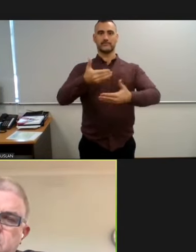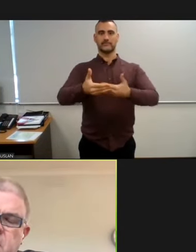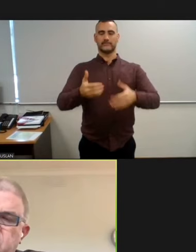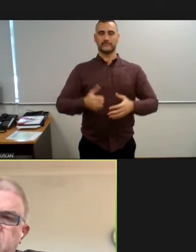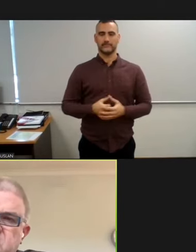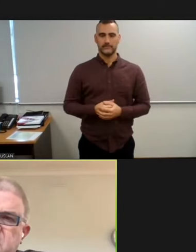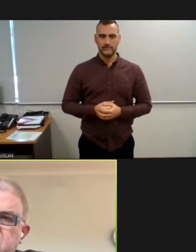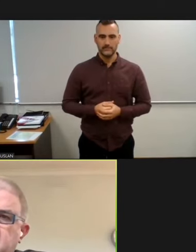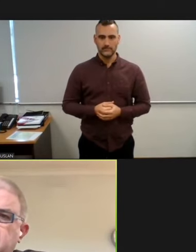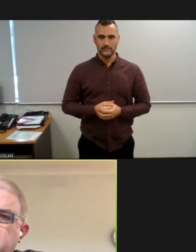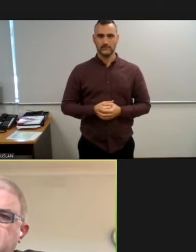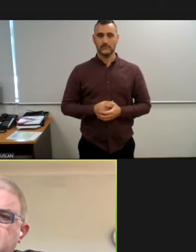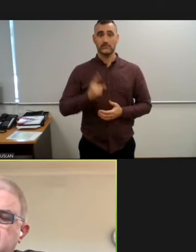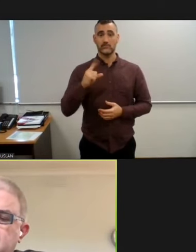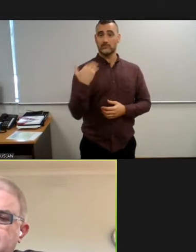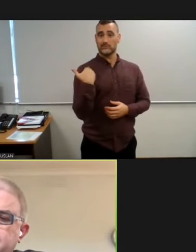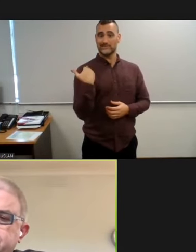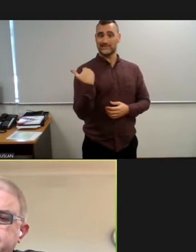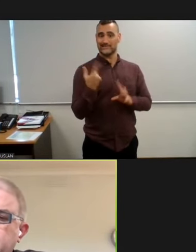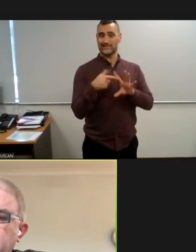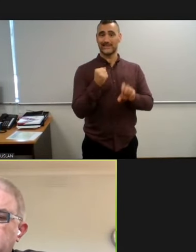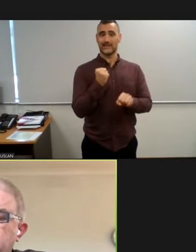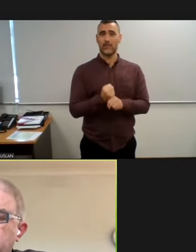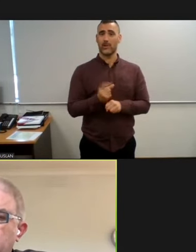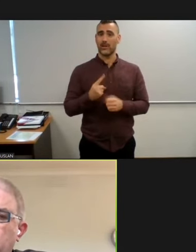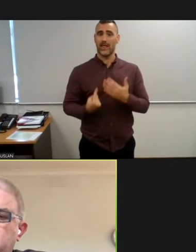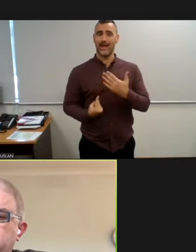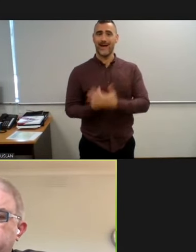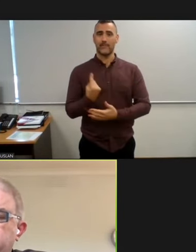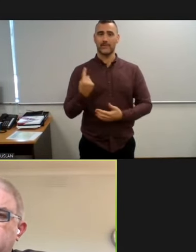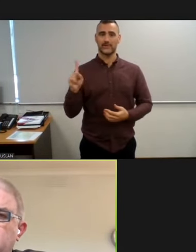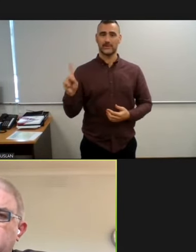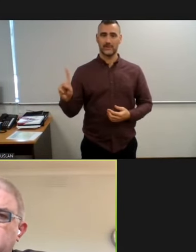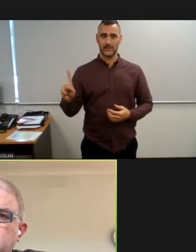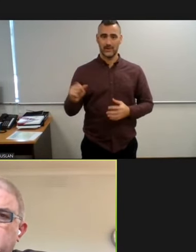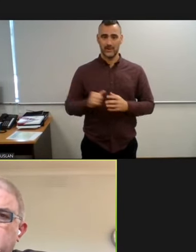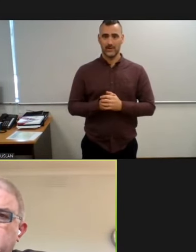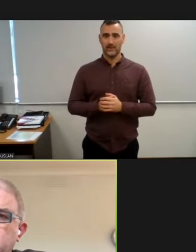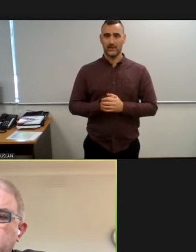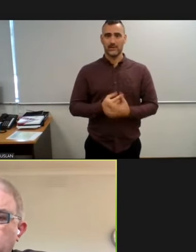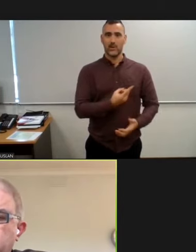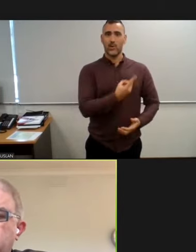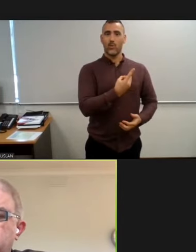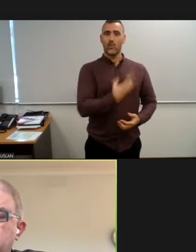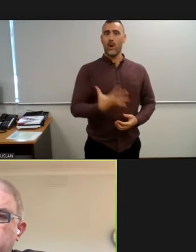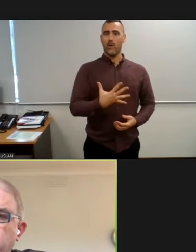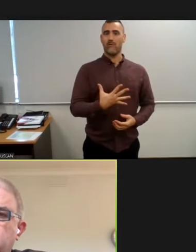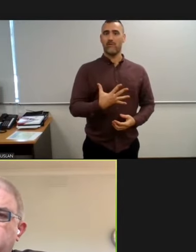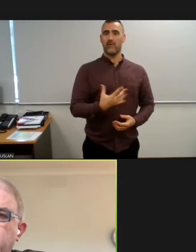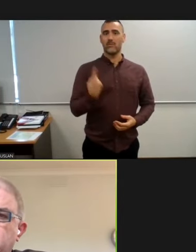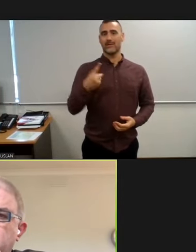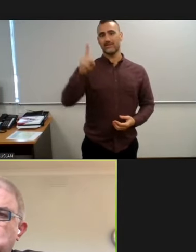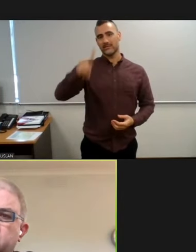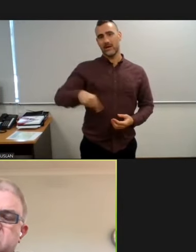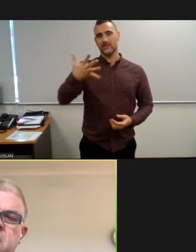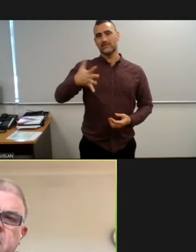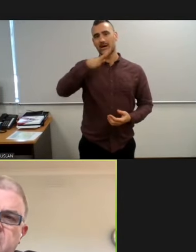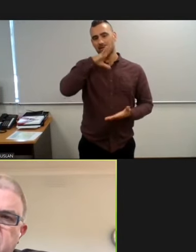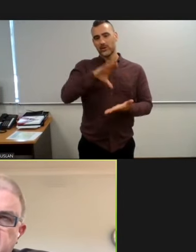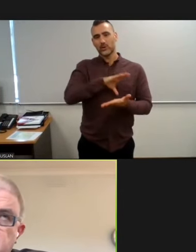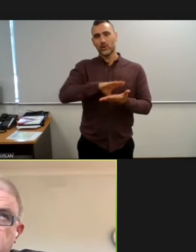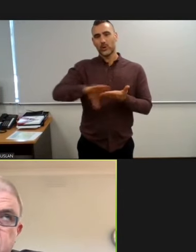just a recent example of that is the one-off $1,500 worker support payment that